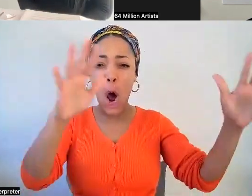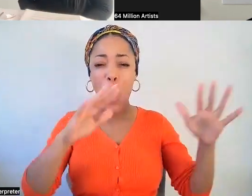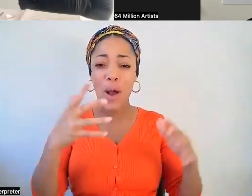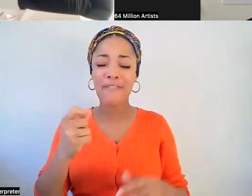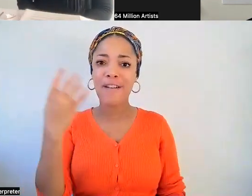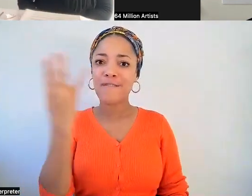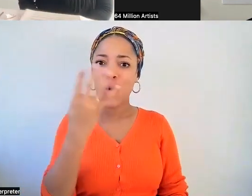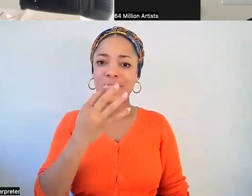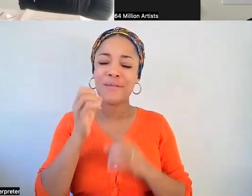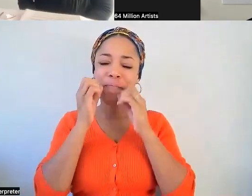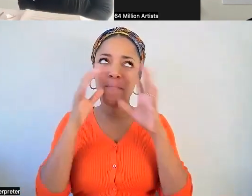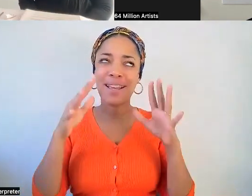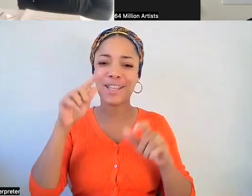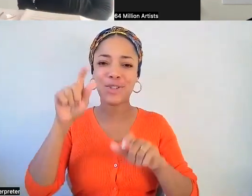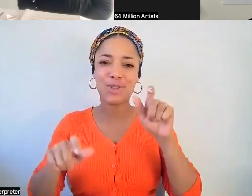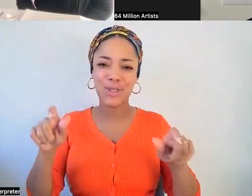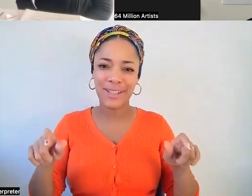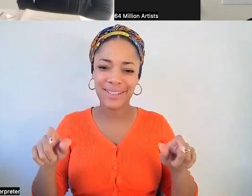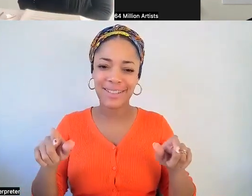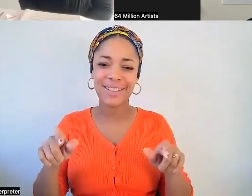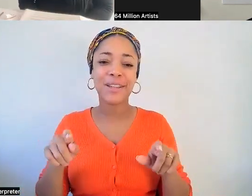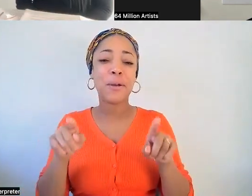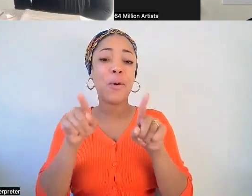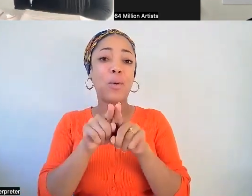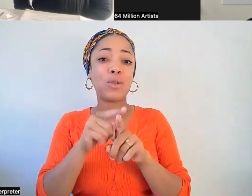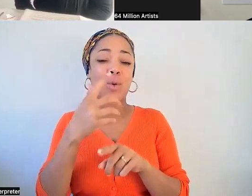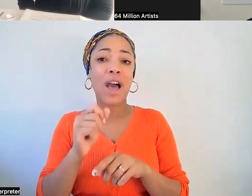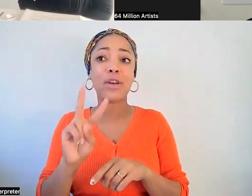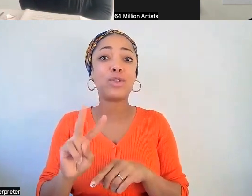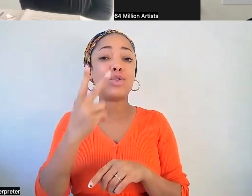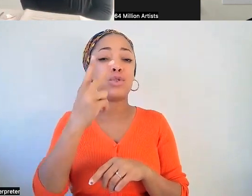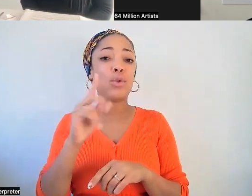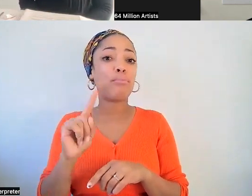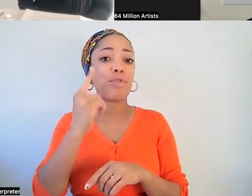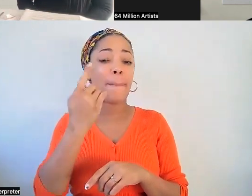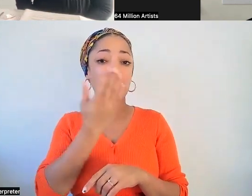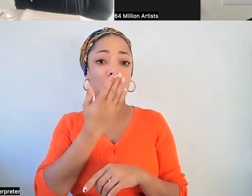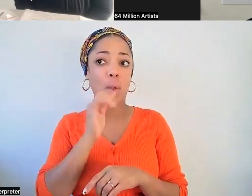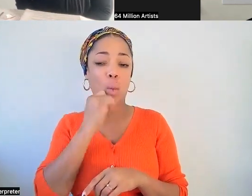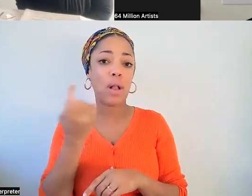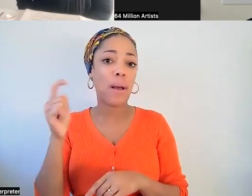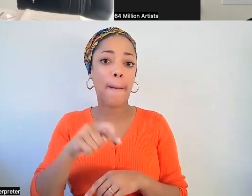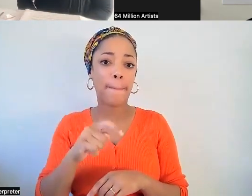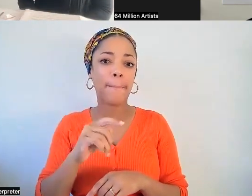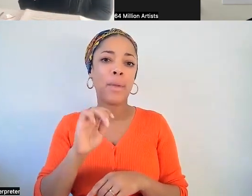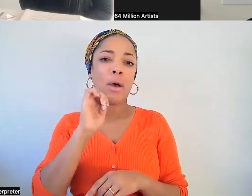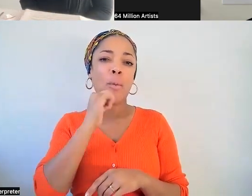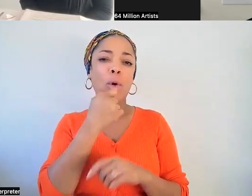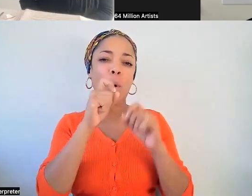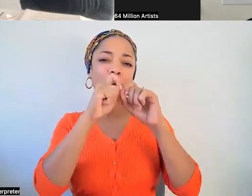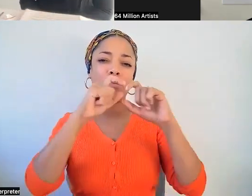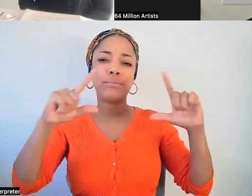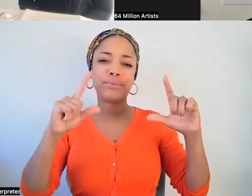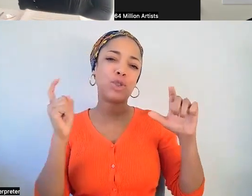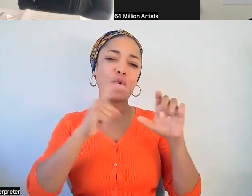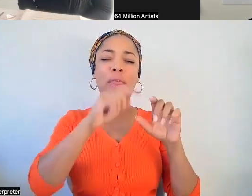students here with us today. But we also have two primary schools who will be joining us, and we'll be zooming into them later on in the episode.